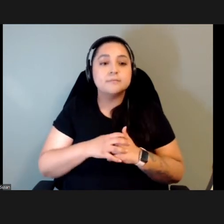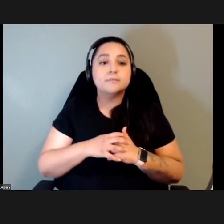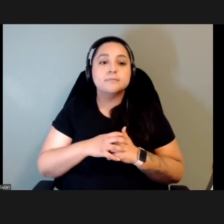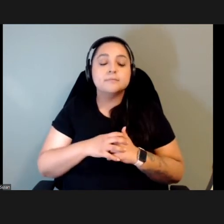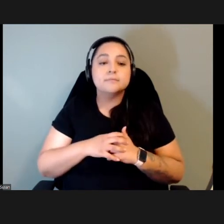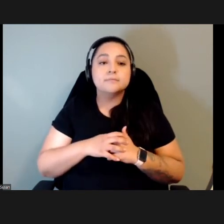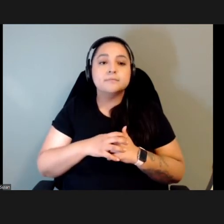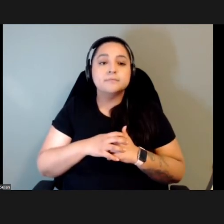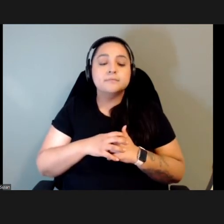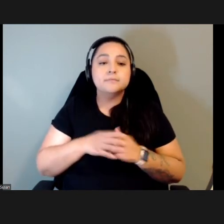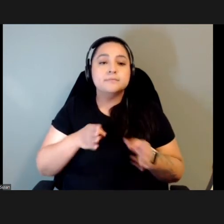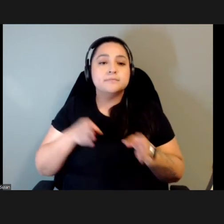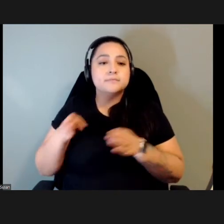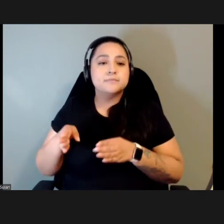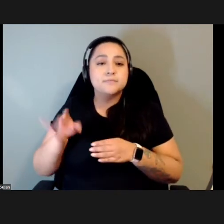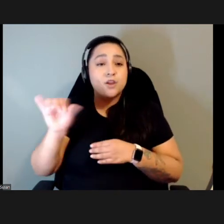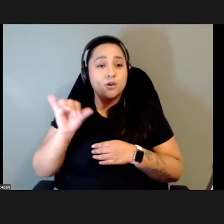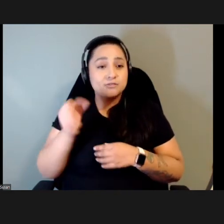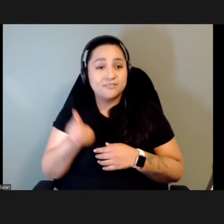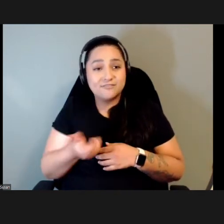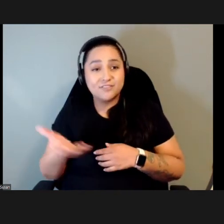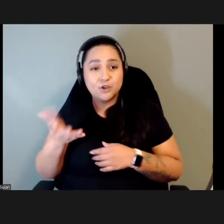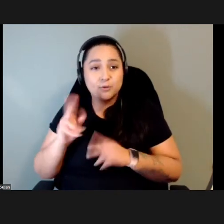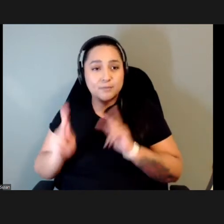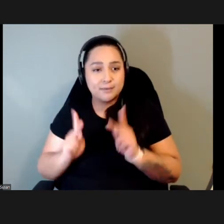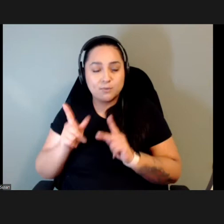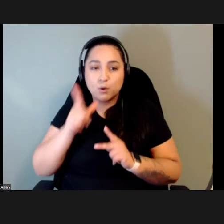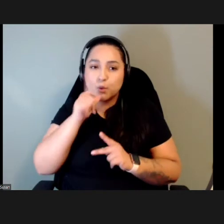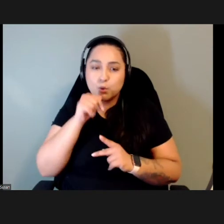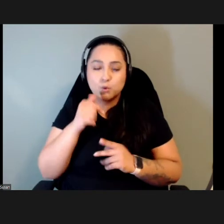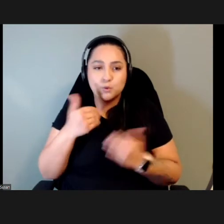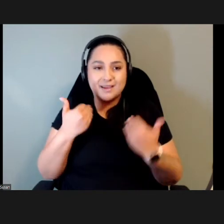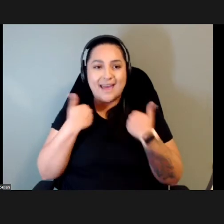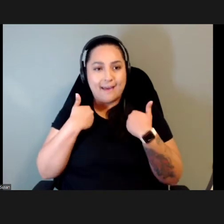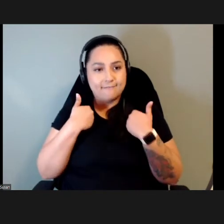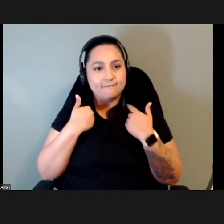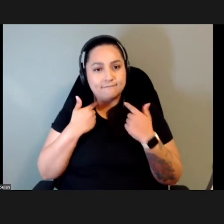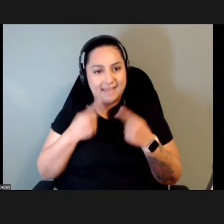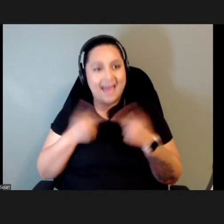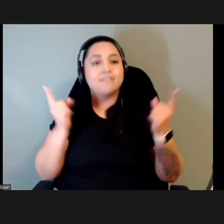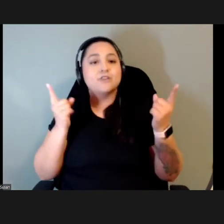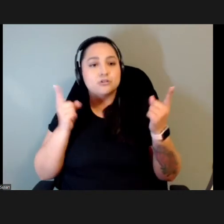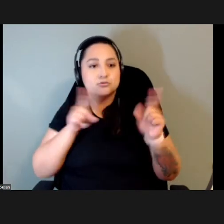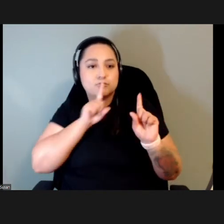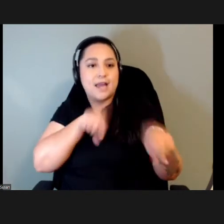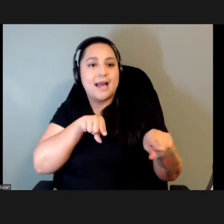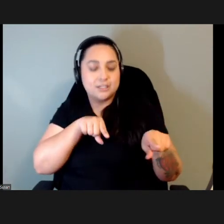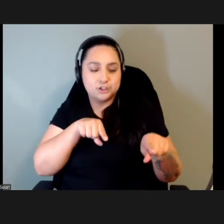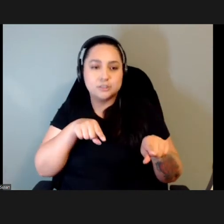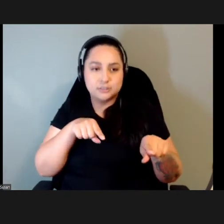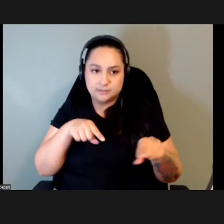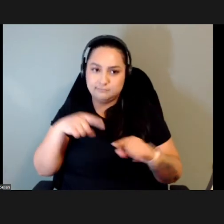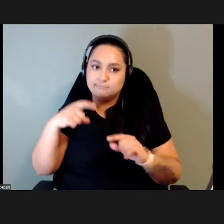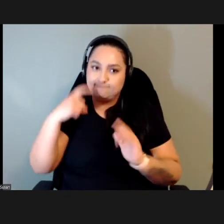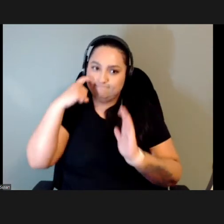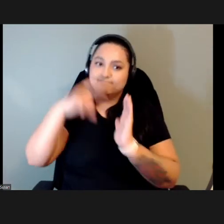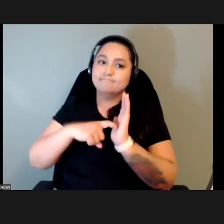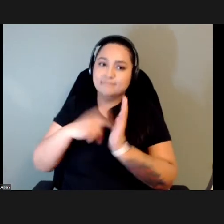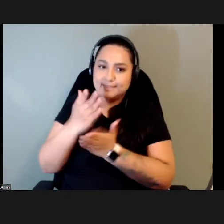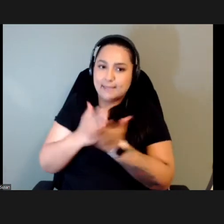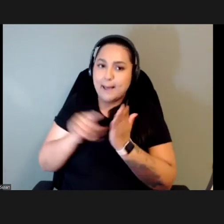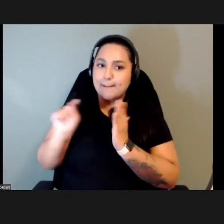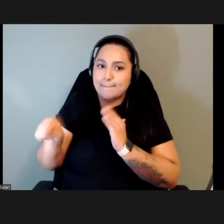But there are also a few people who have adverse reactions. I have seen this, and so I want to make sure that